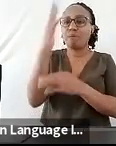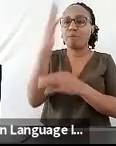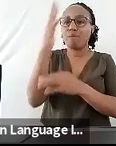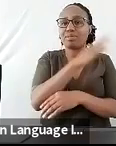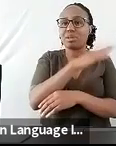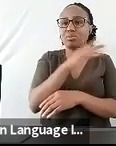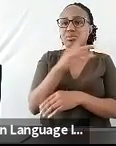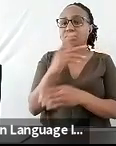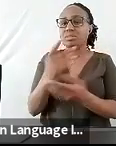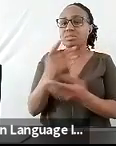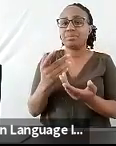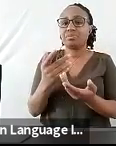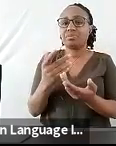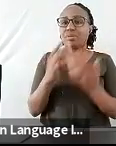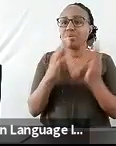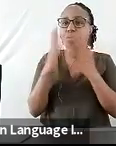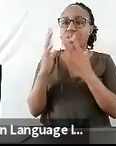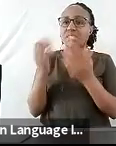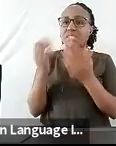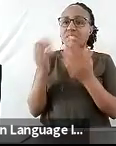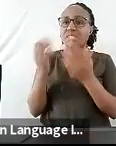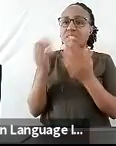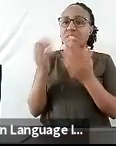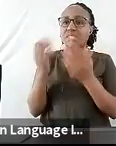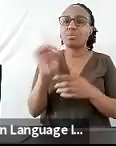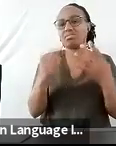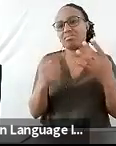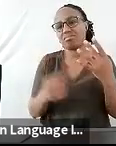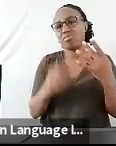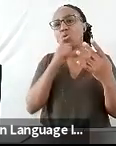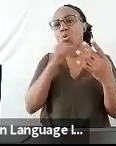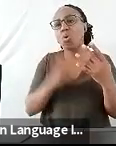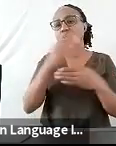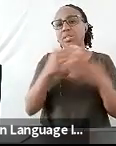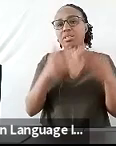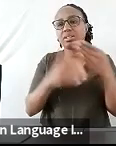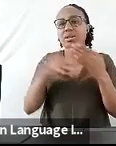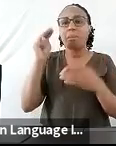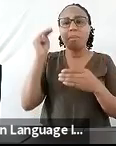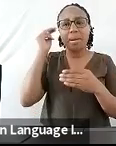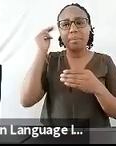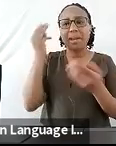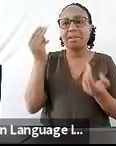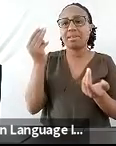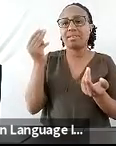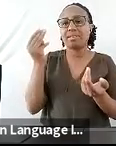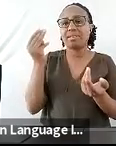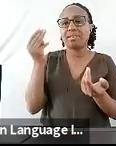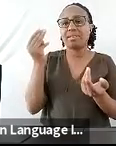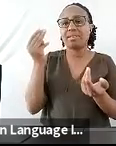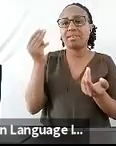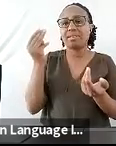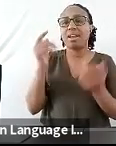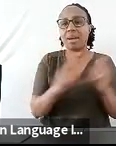all of these old buildings. It's the Macmillan Library. You know, it's all of these. I love, my favorite thing in Nairobi right